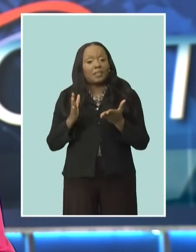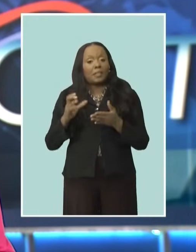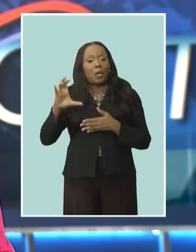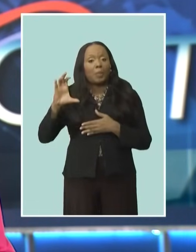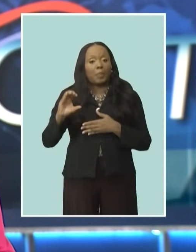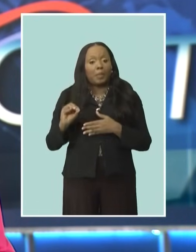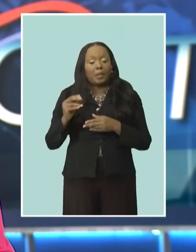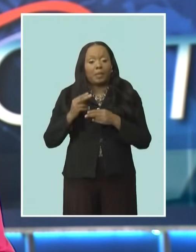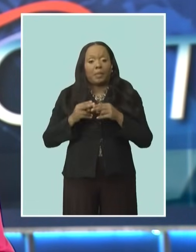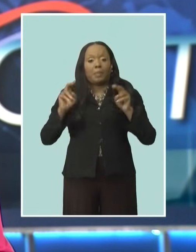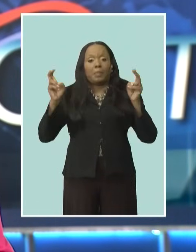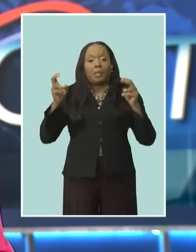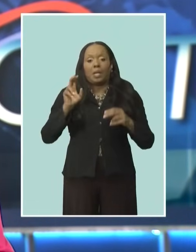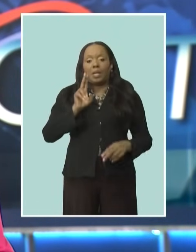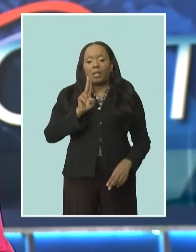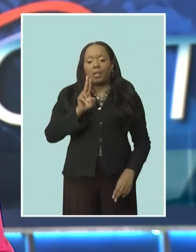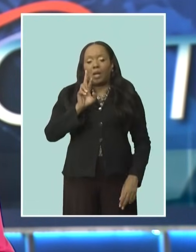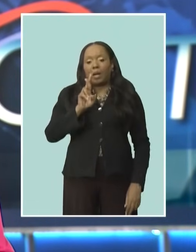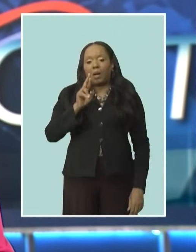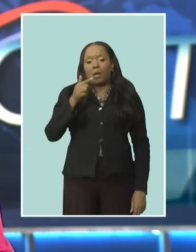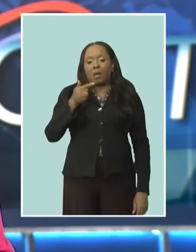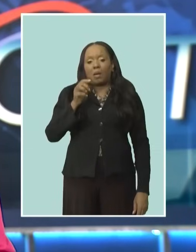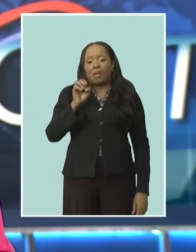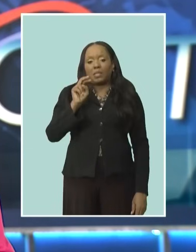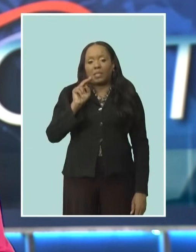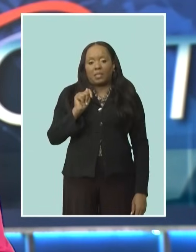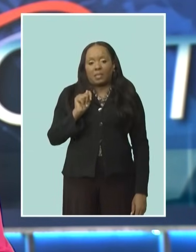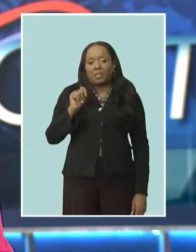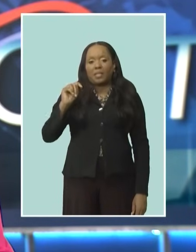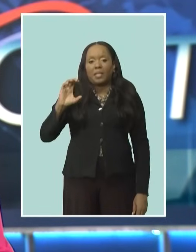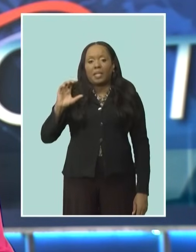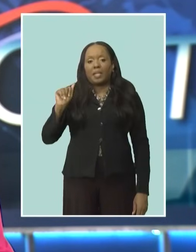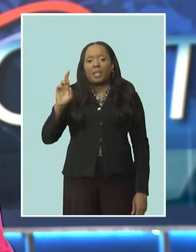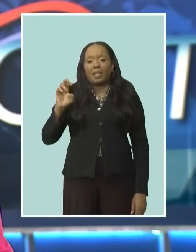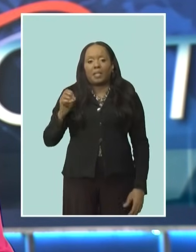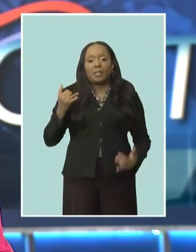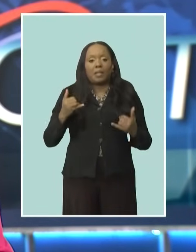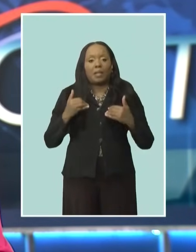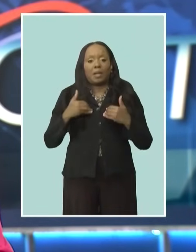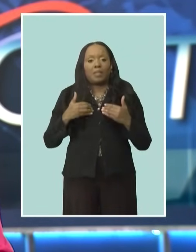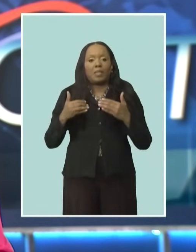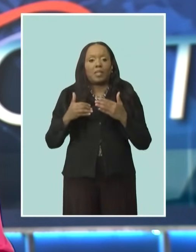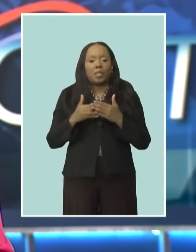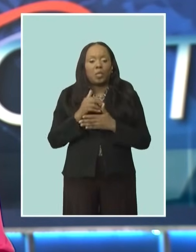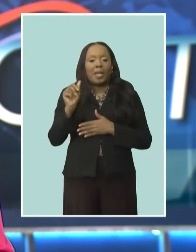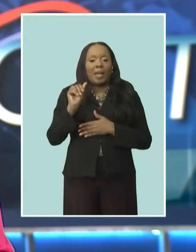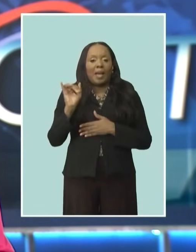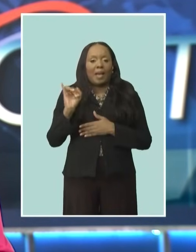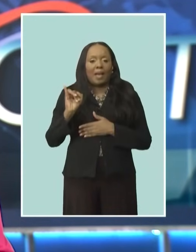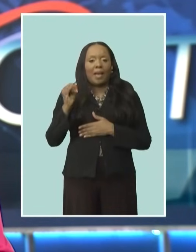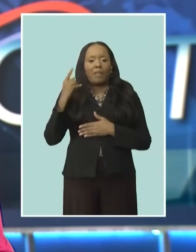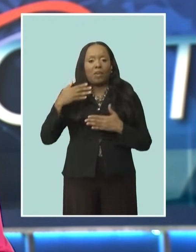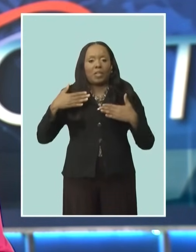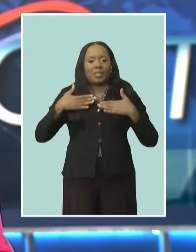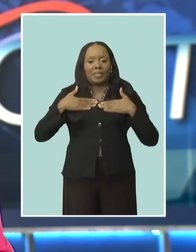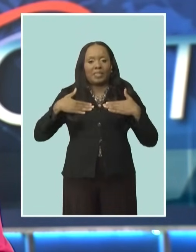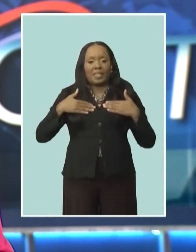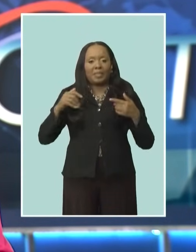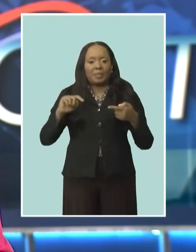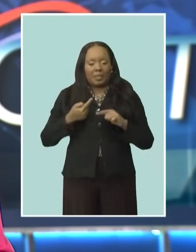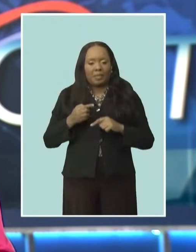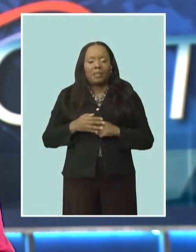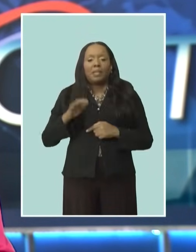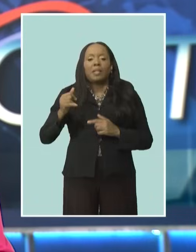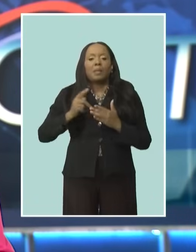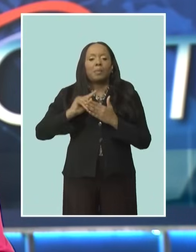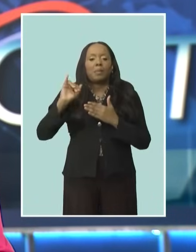is implementing a new artificial intelligence-driven chest pain diagnosis pilot project. The installation began on June